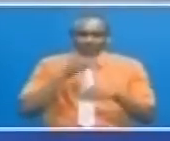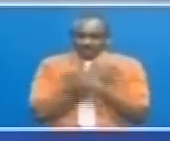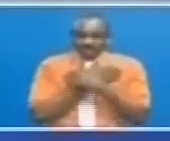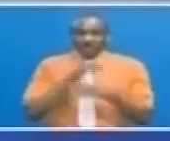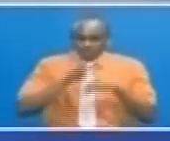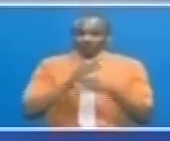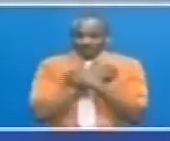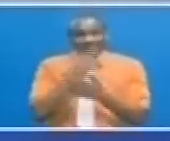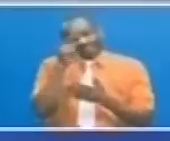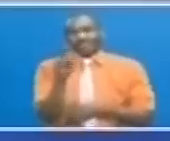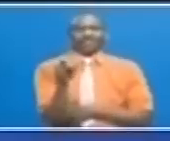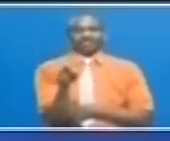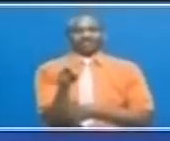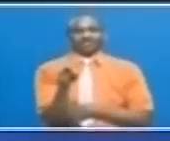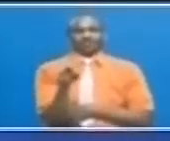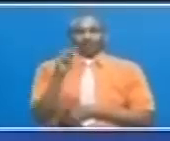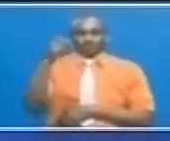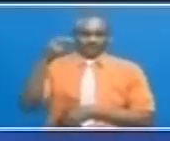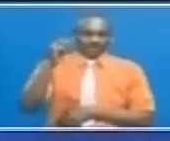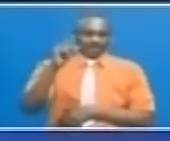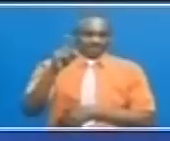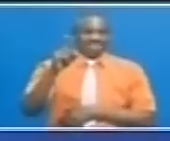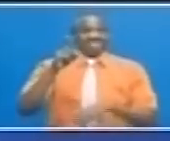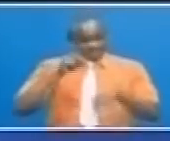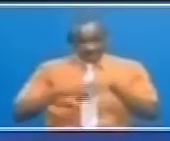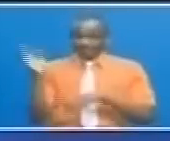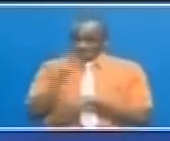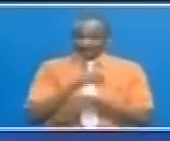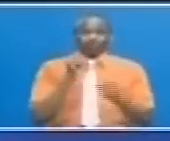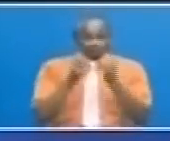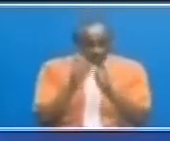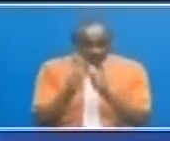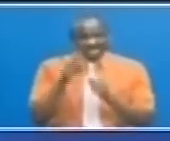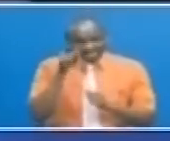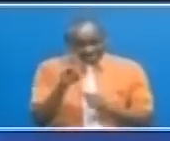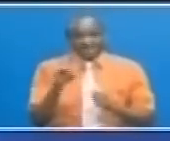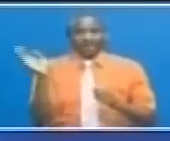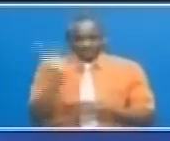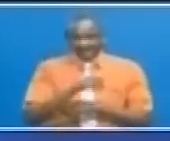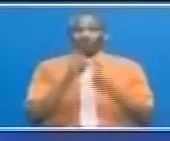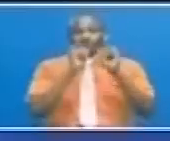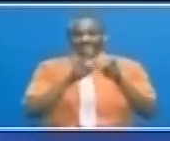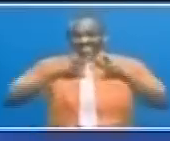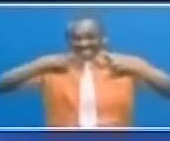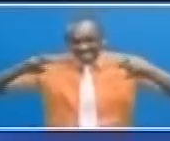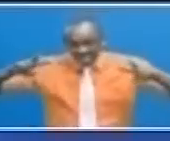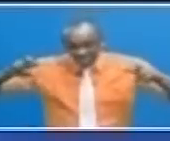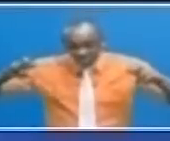stated. Have we come back into sports? We have come back into talent